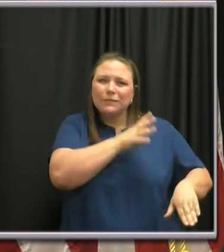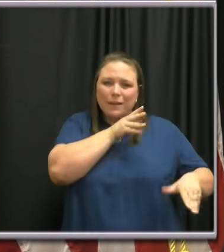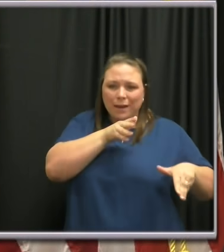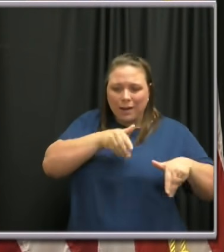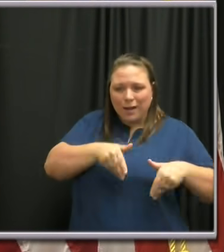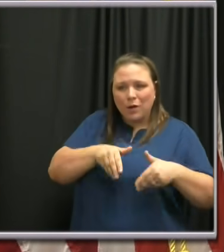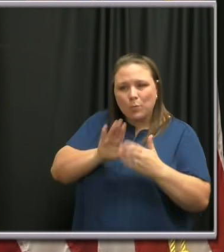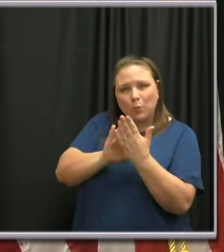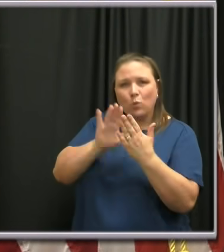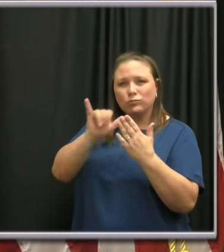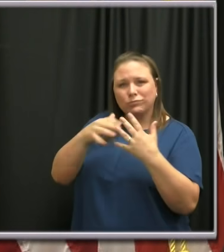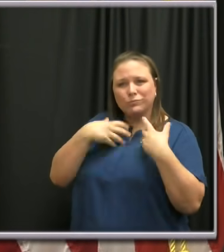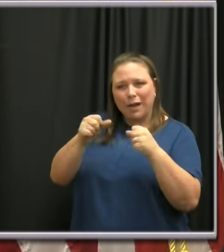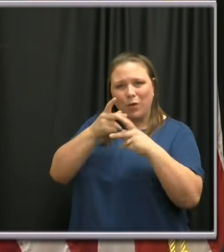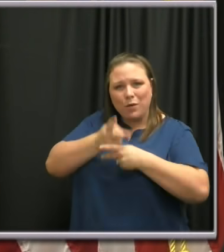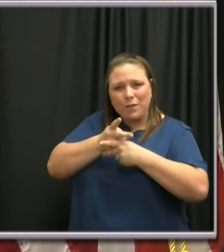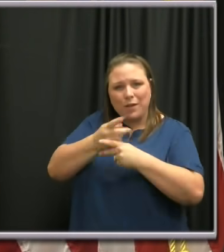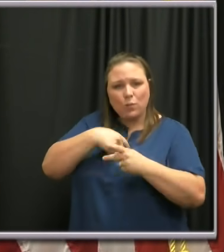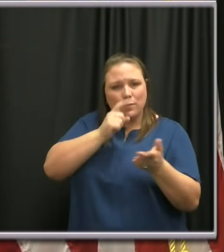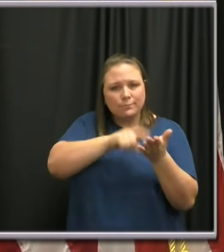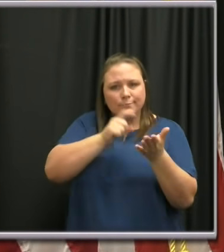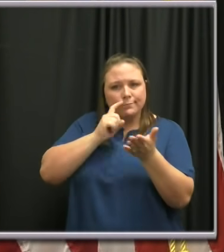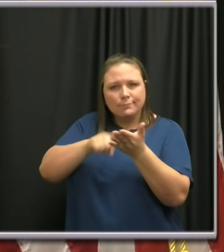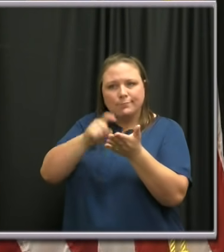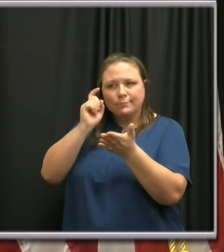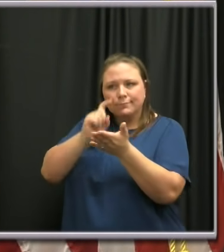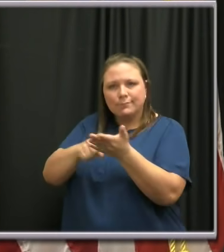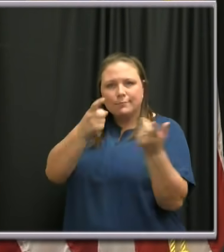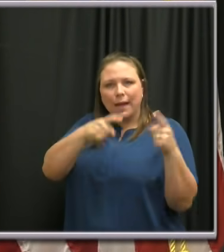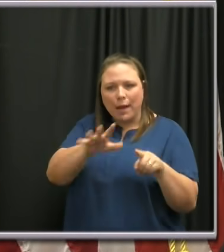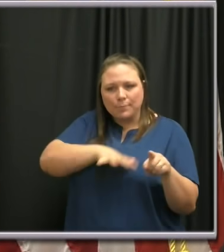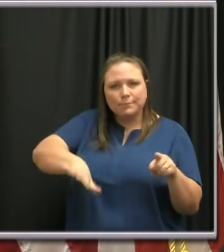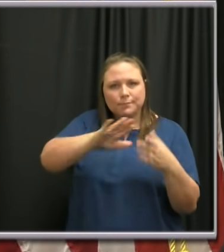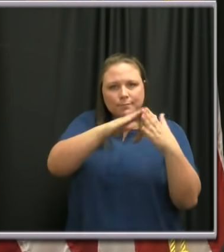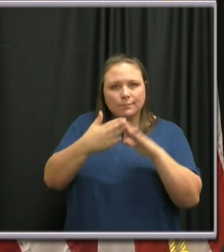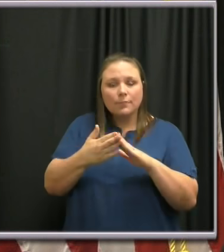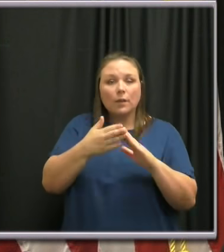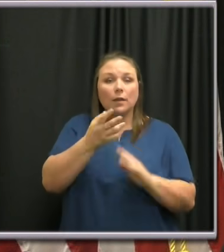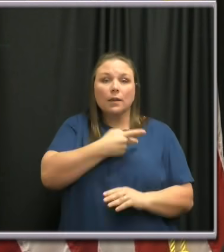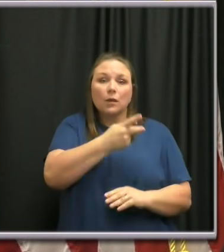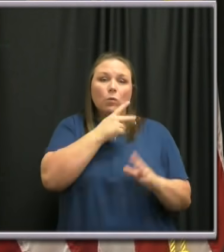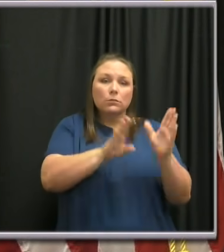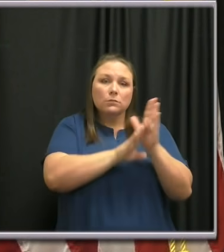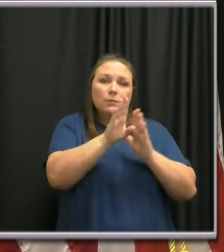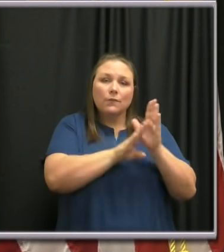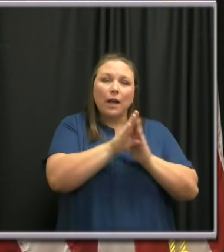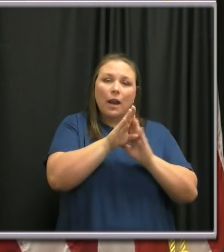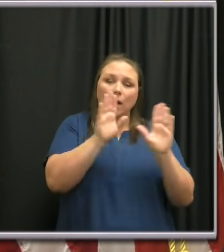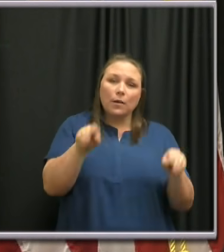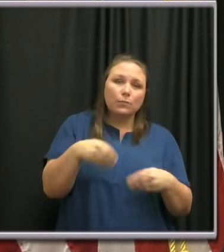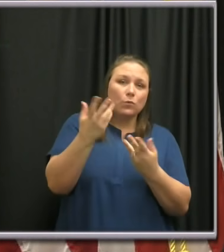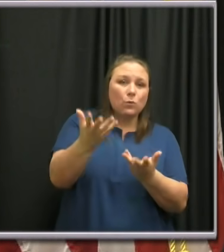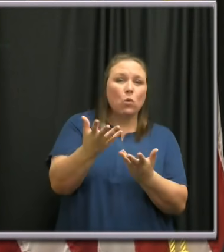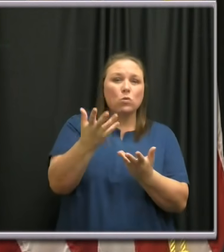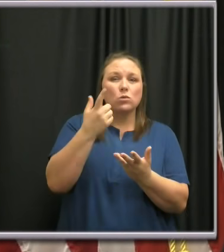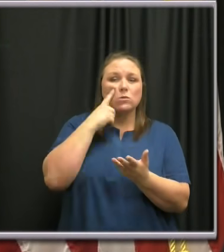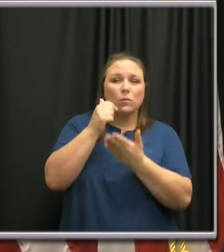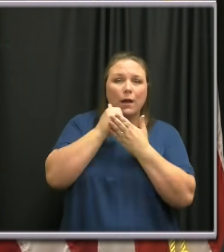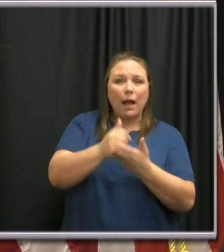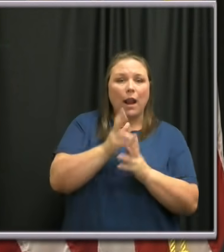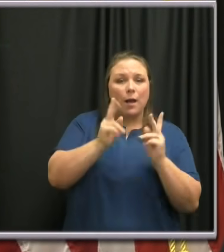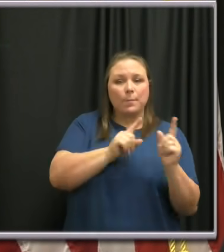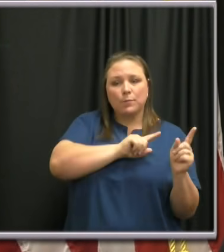that we've identified through our work in the community. Together, we developed a proposal to add community outreach workers to the health